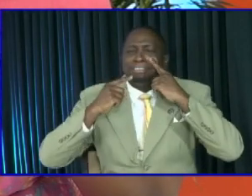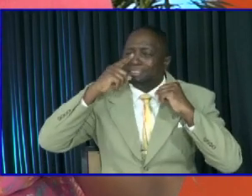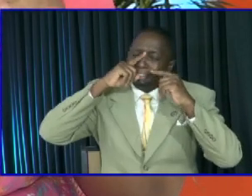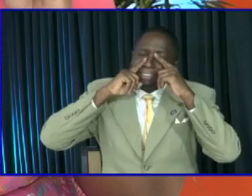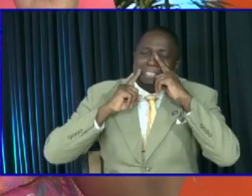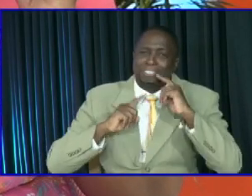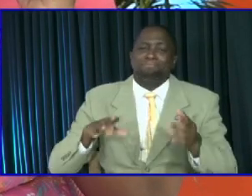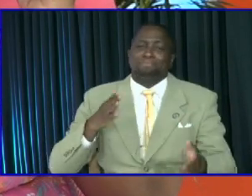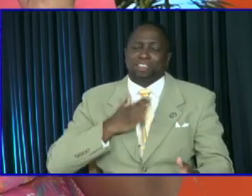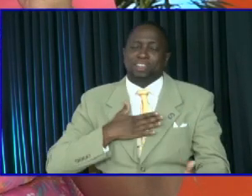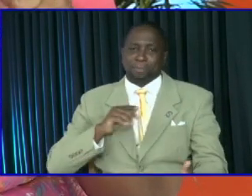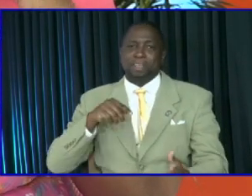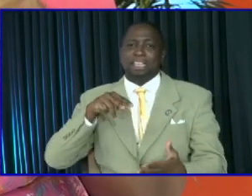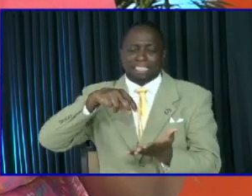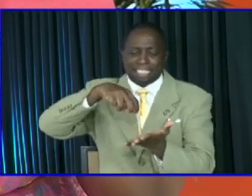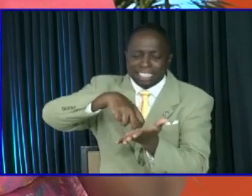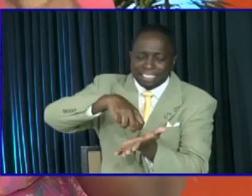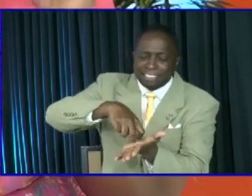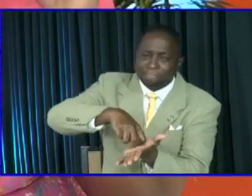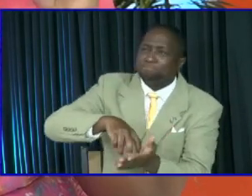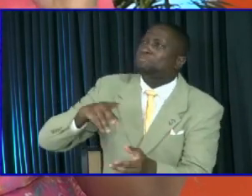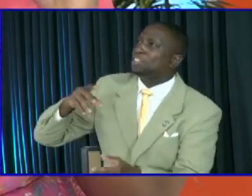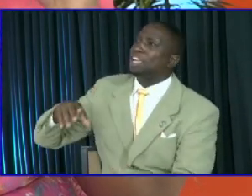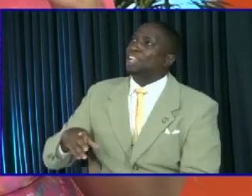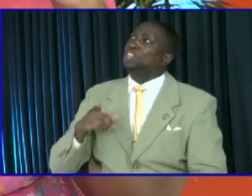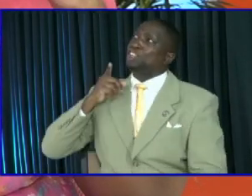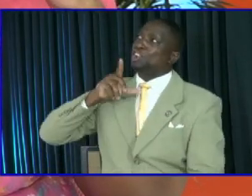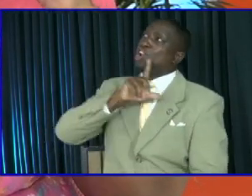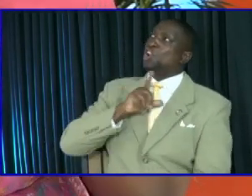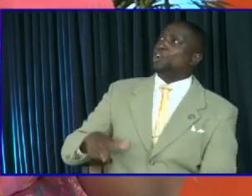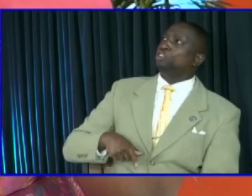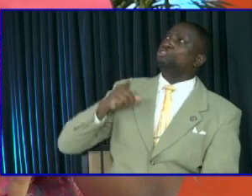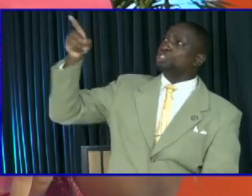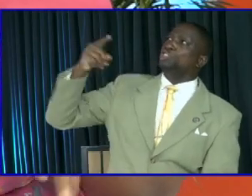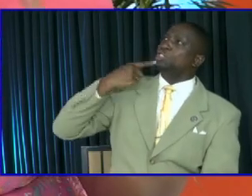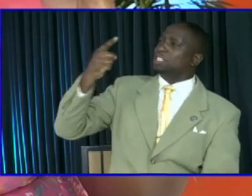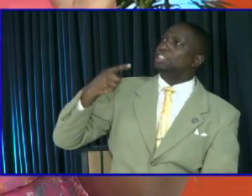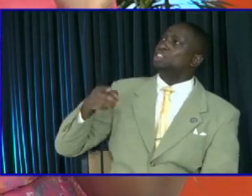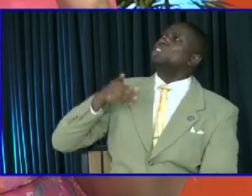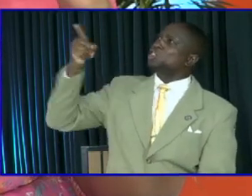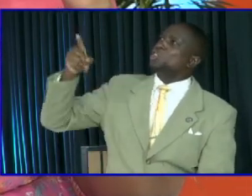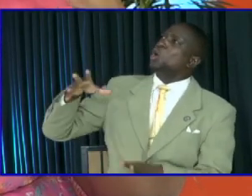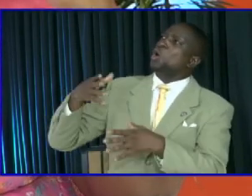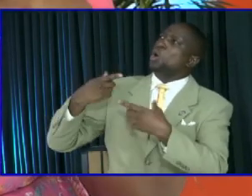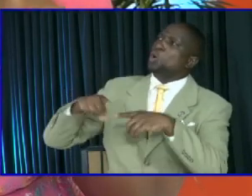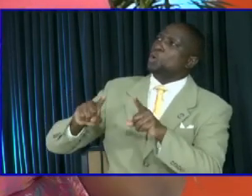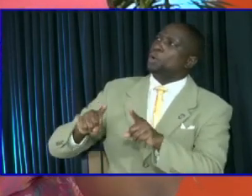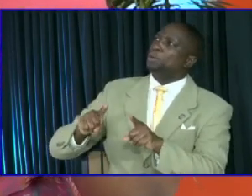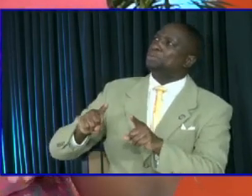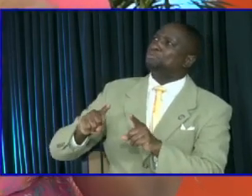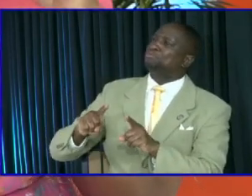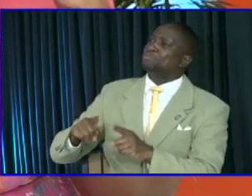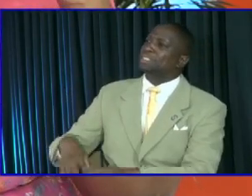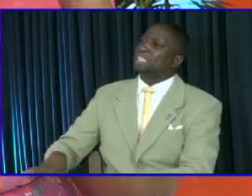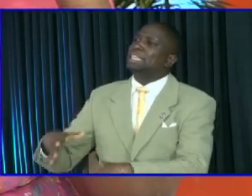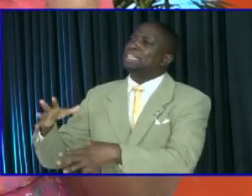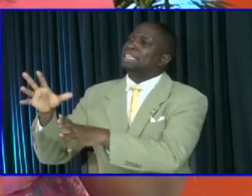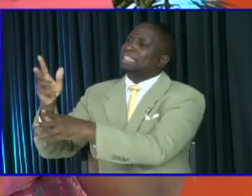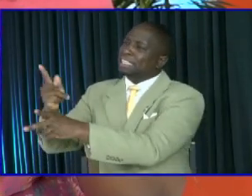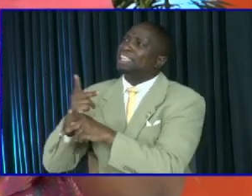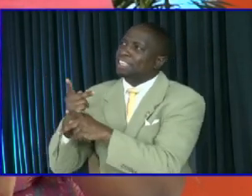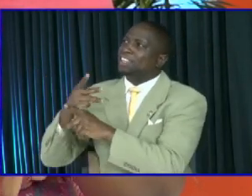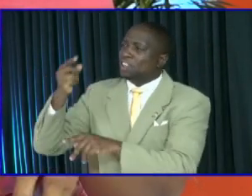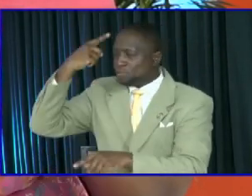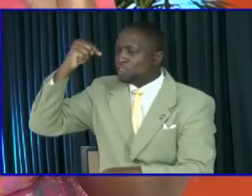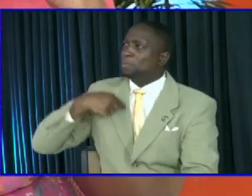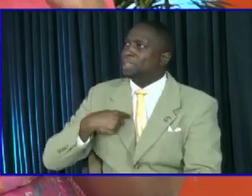Lord, you said you are going to take care of me. You said that